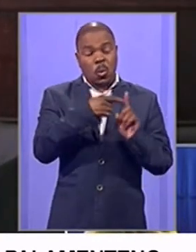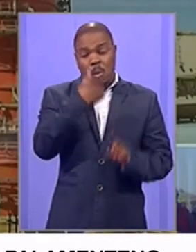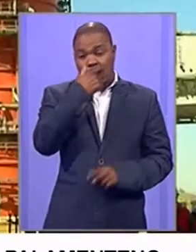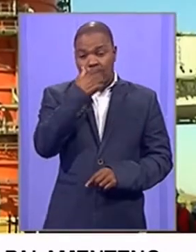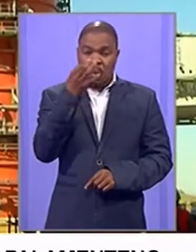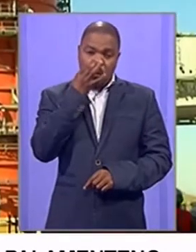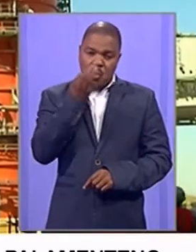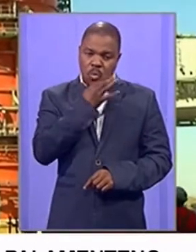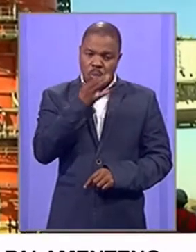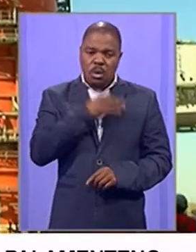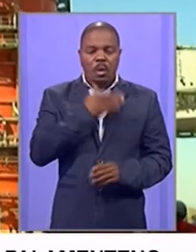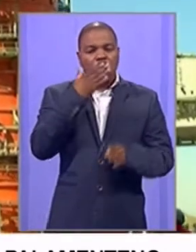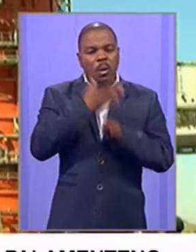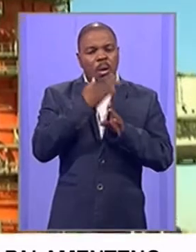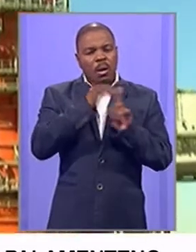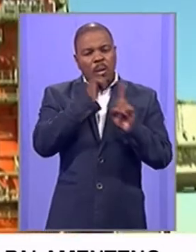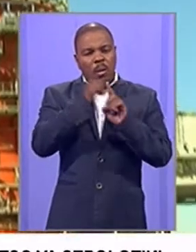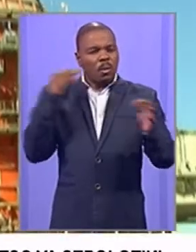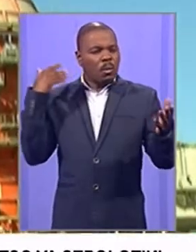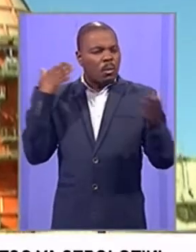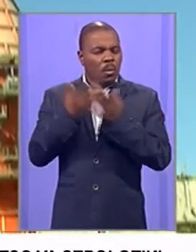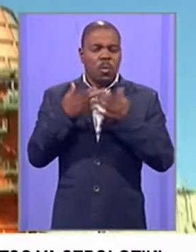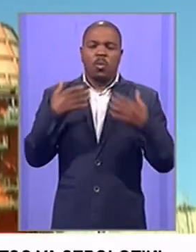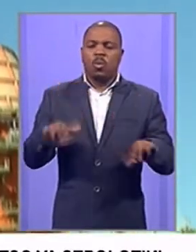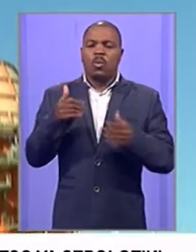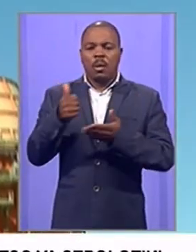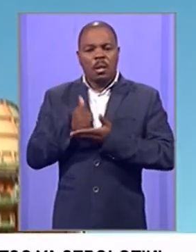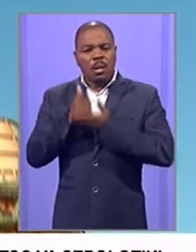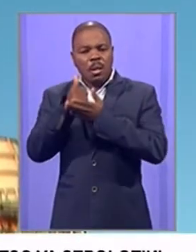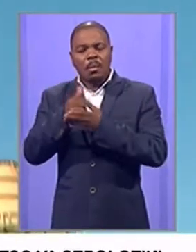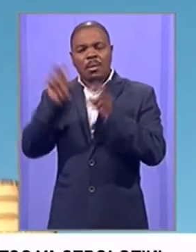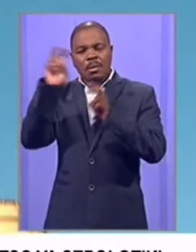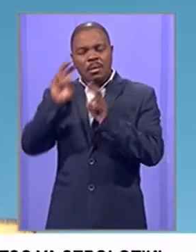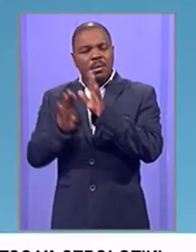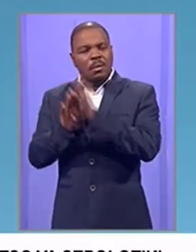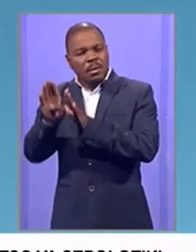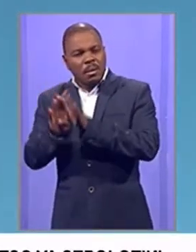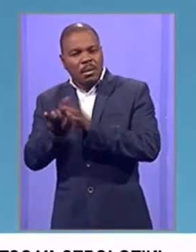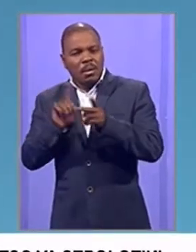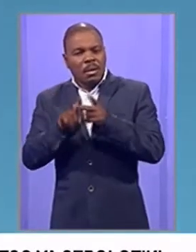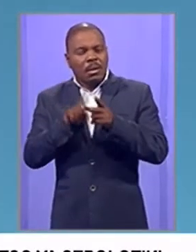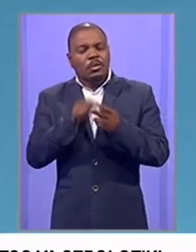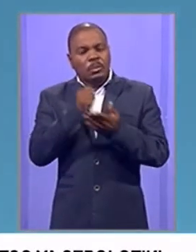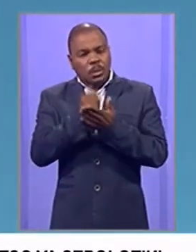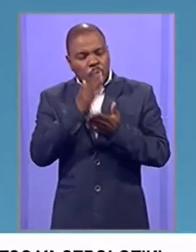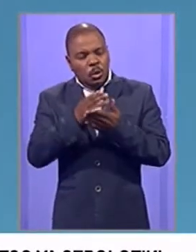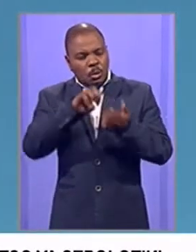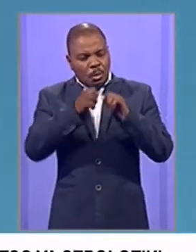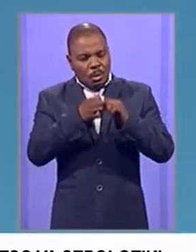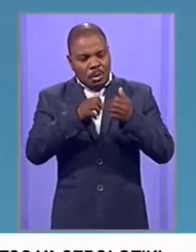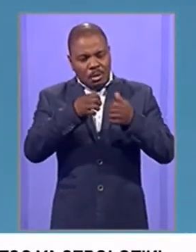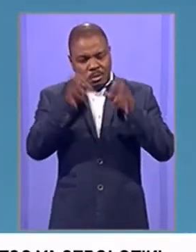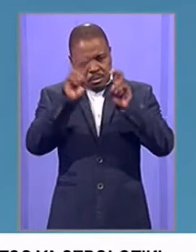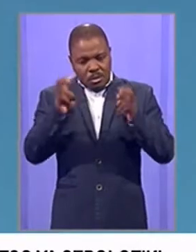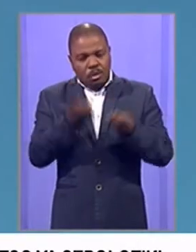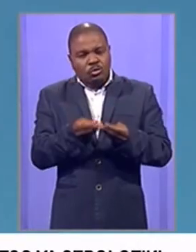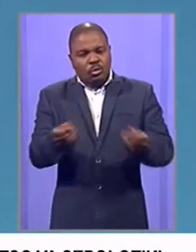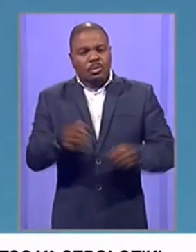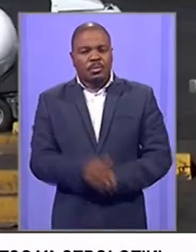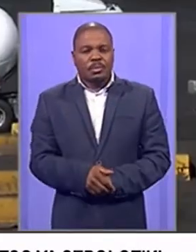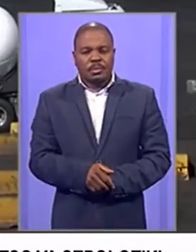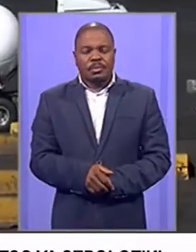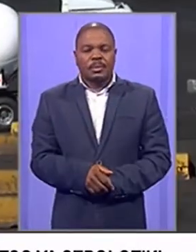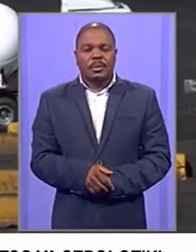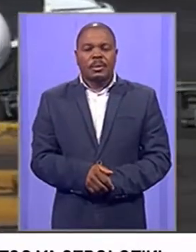ya gagwe e tsetse kwa setlhoeng ditlhabololo tsa motlakase go rarabolla dikgwetlo tse di ka ga motlakase. Security of